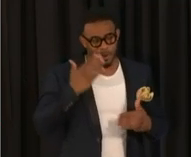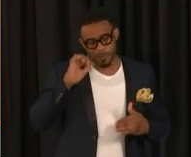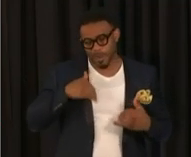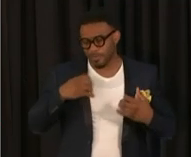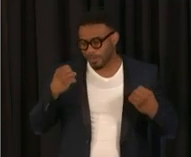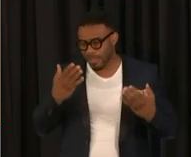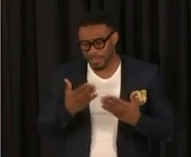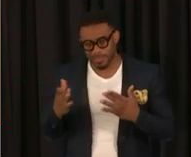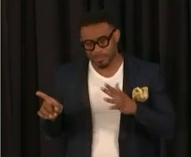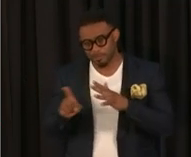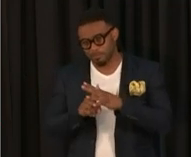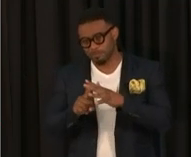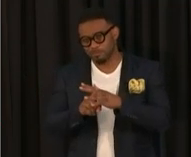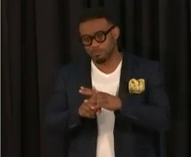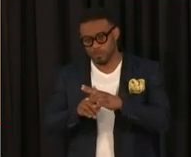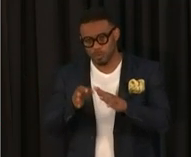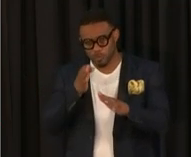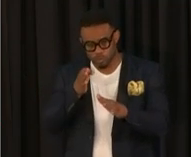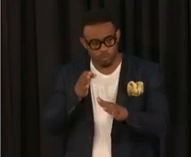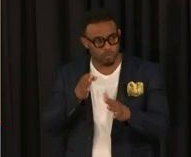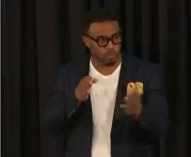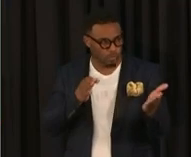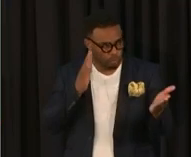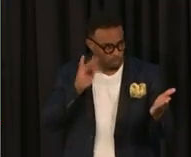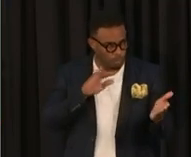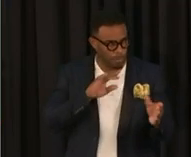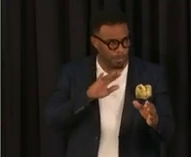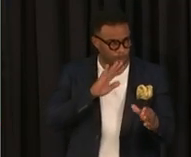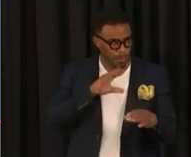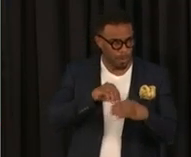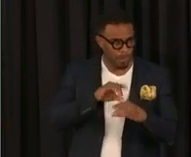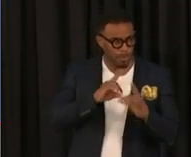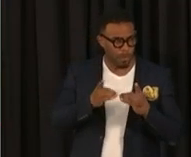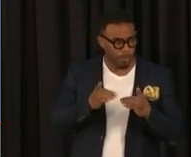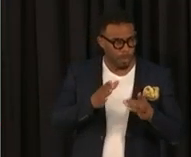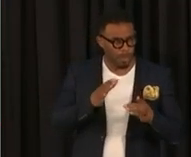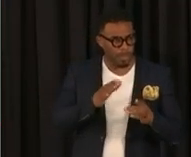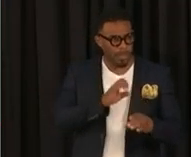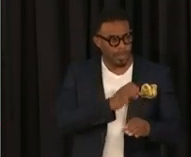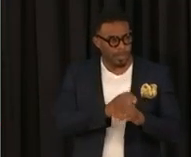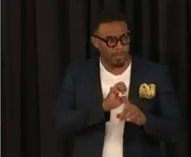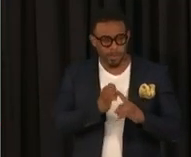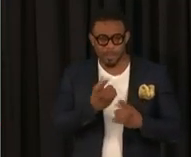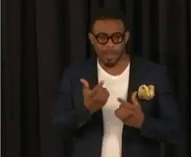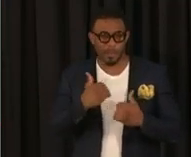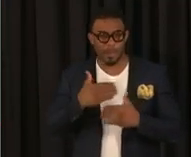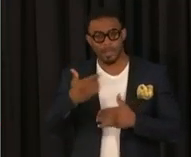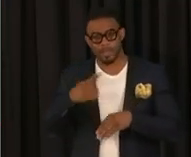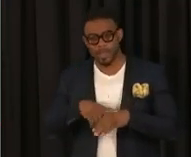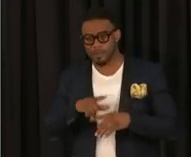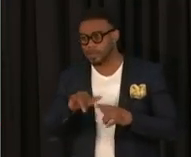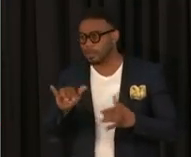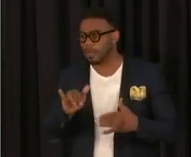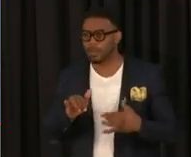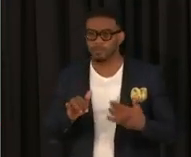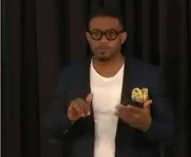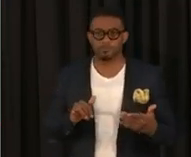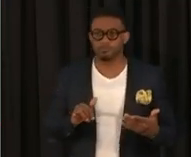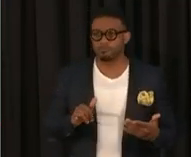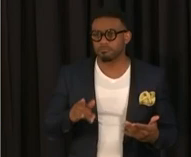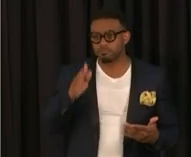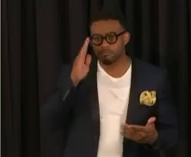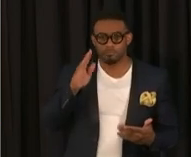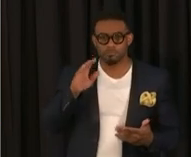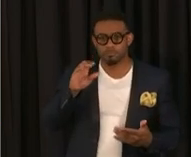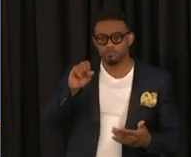I know we have things coming that, being your director of the Department of Energy and Environment, that you may want to ask me about at another time, but things like, you